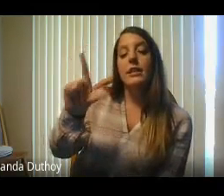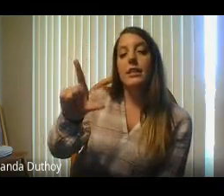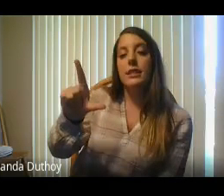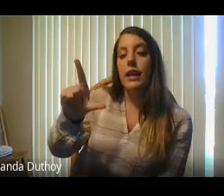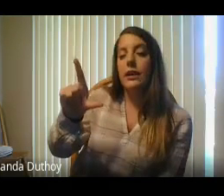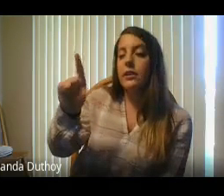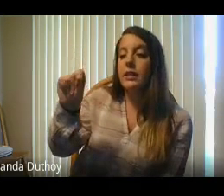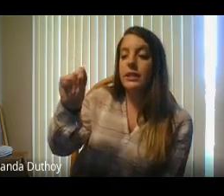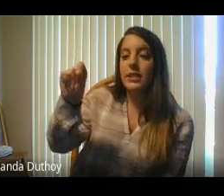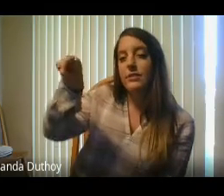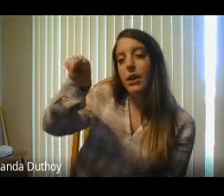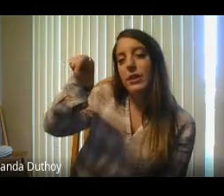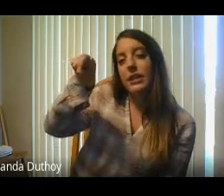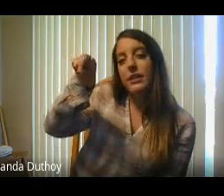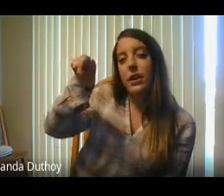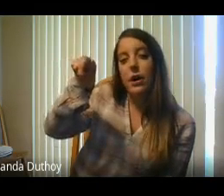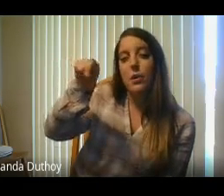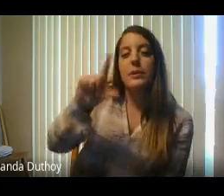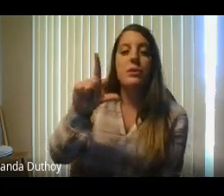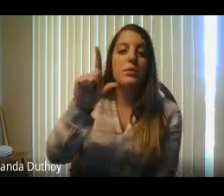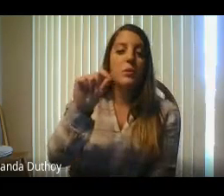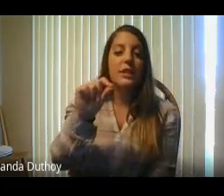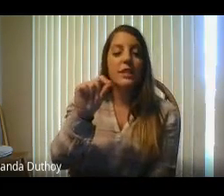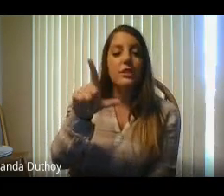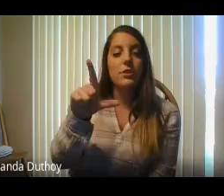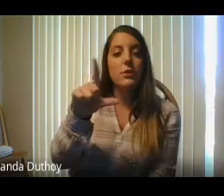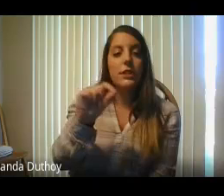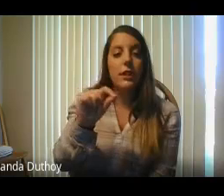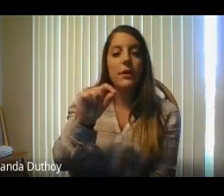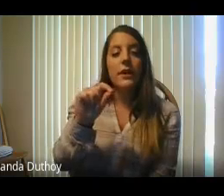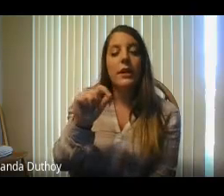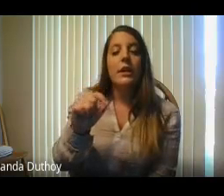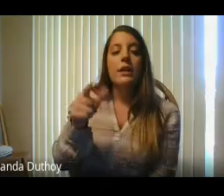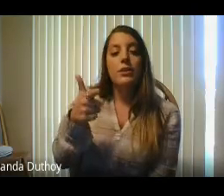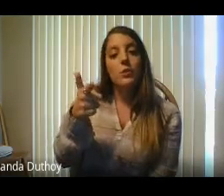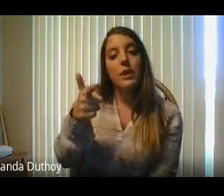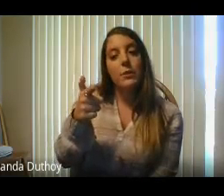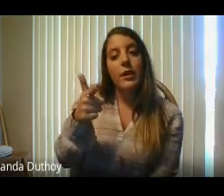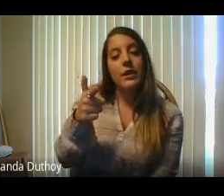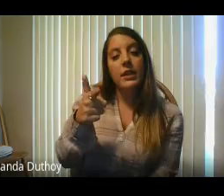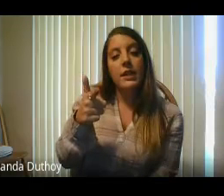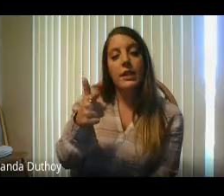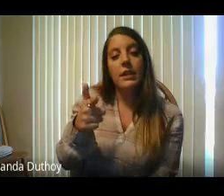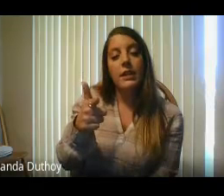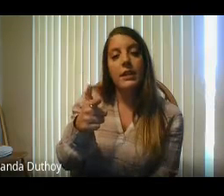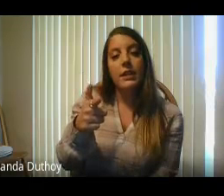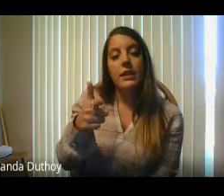right? Because it's L0, like a little O. So 20, 2, 0,